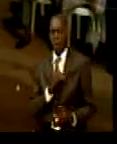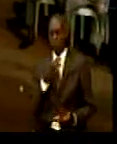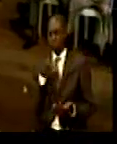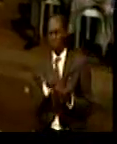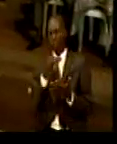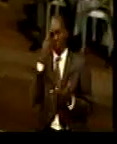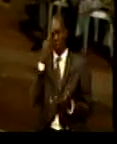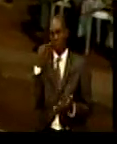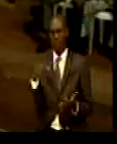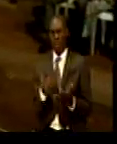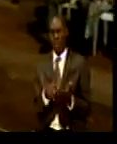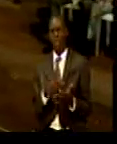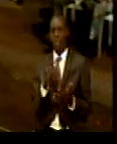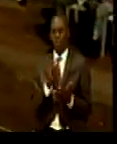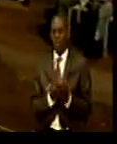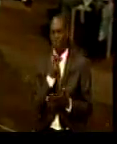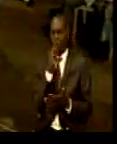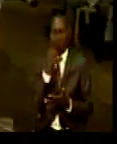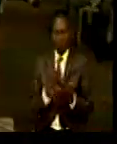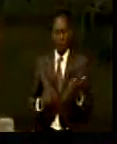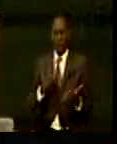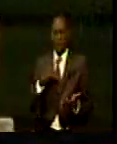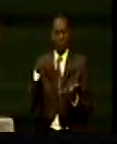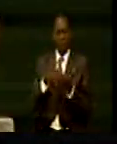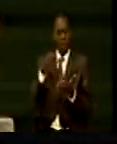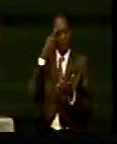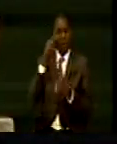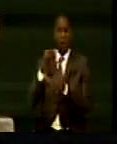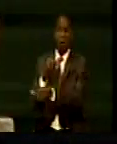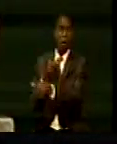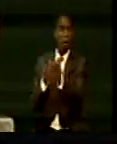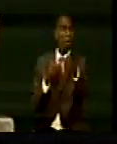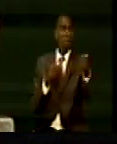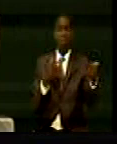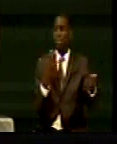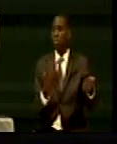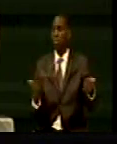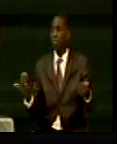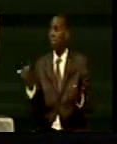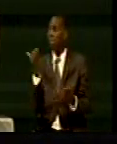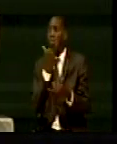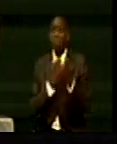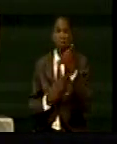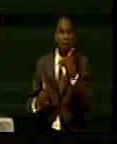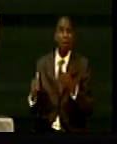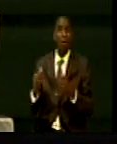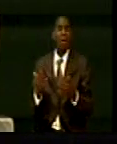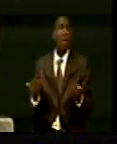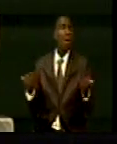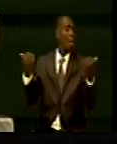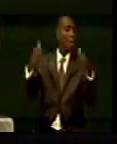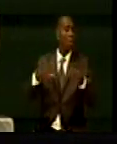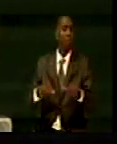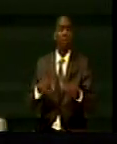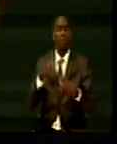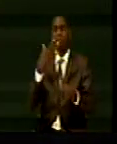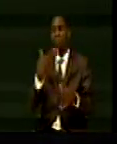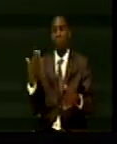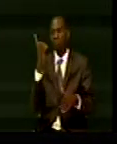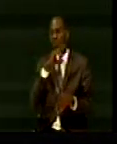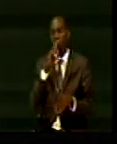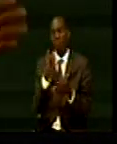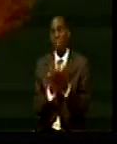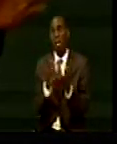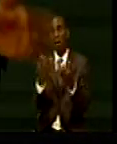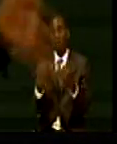I stand for. Any other thing that comes, any error, any falsehood that comes, I am not for that.